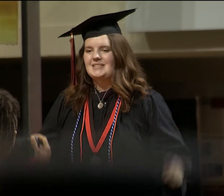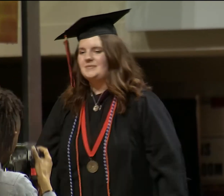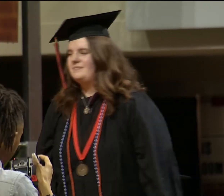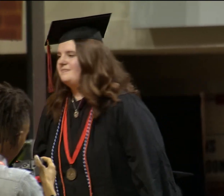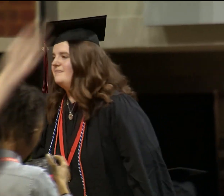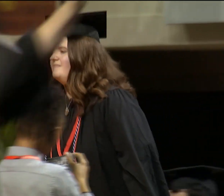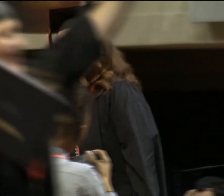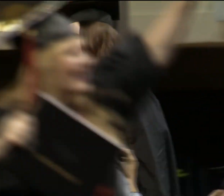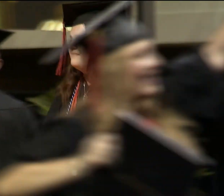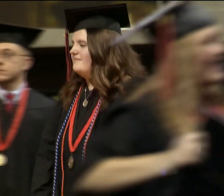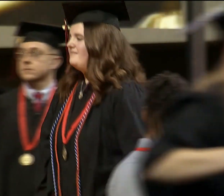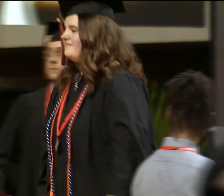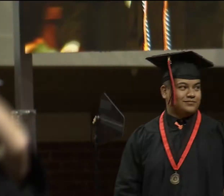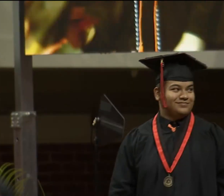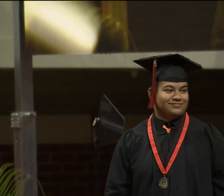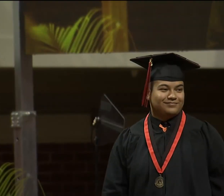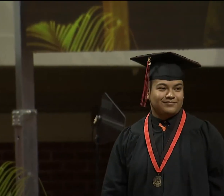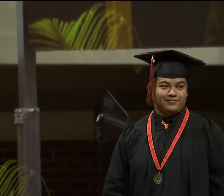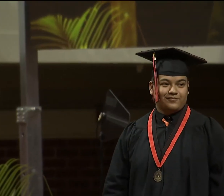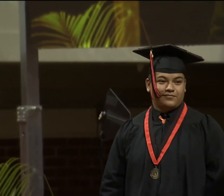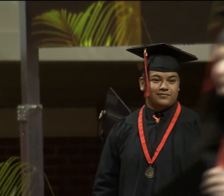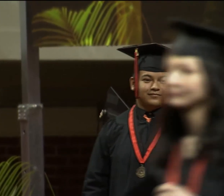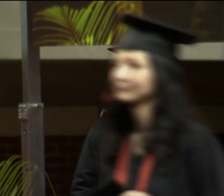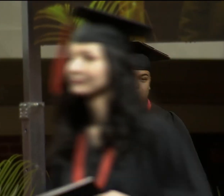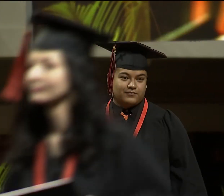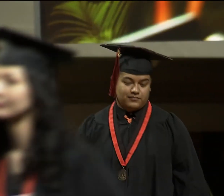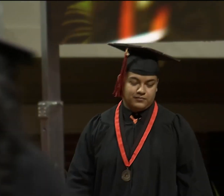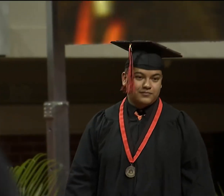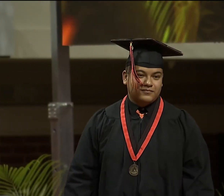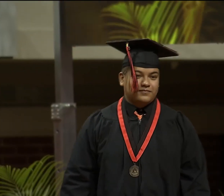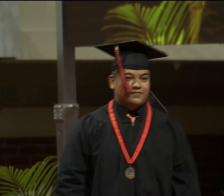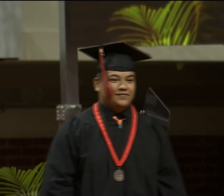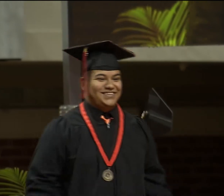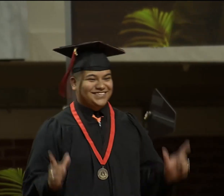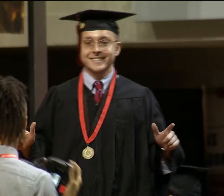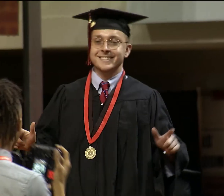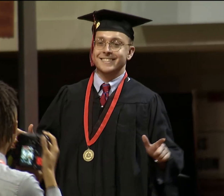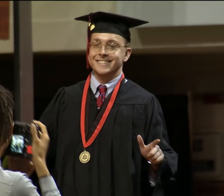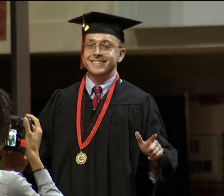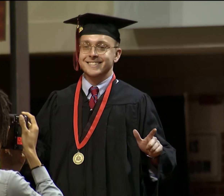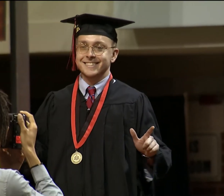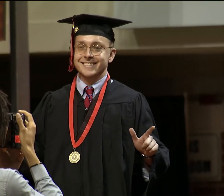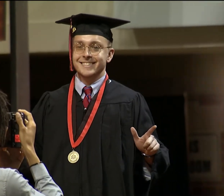Brittany Carol Horn. Kevin Garcia.